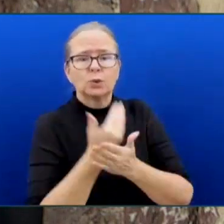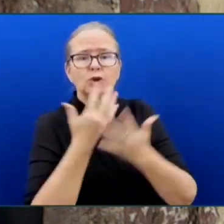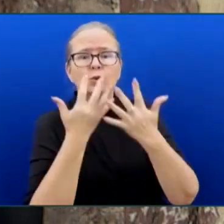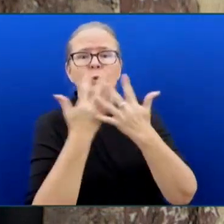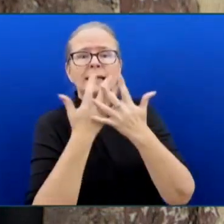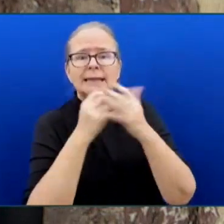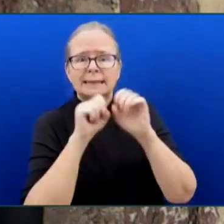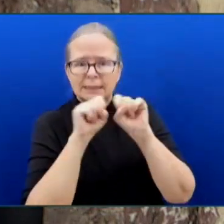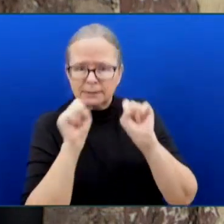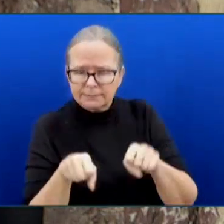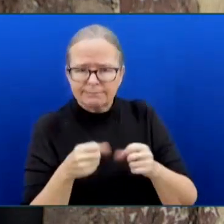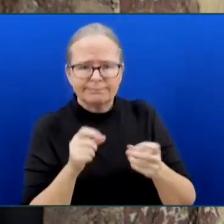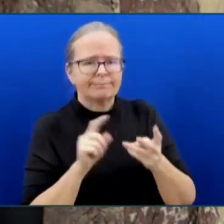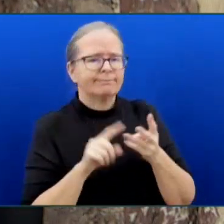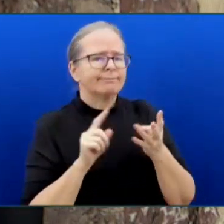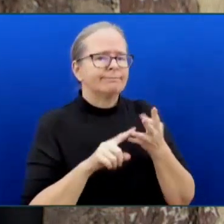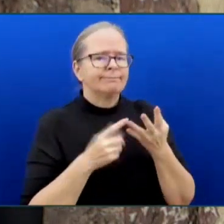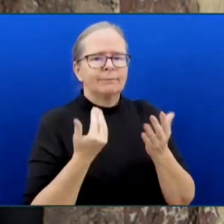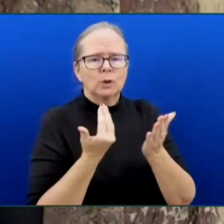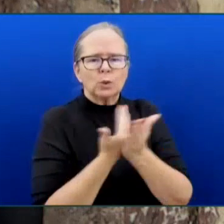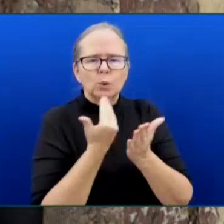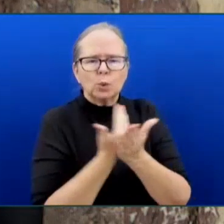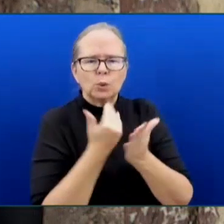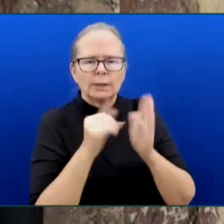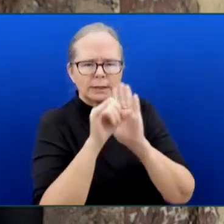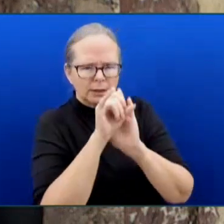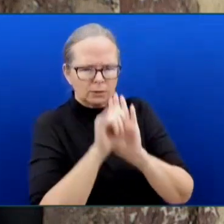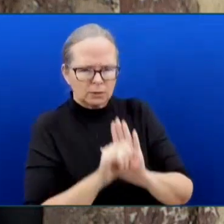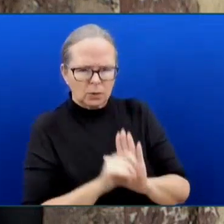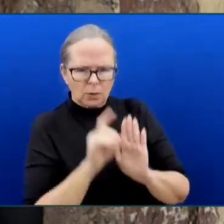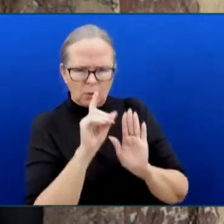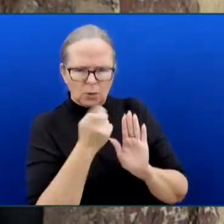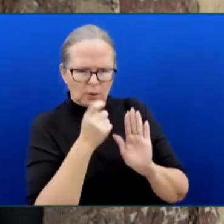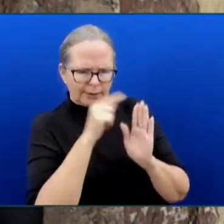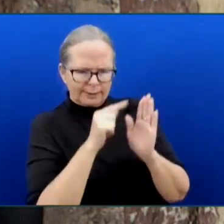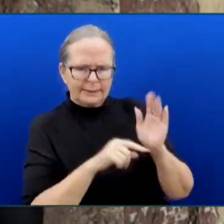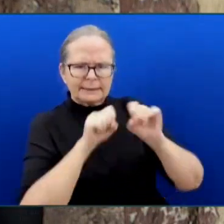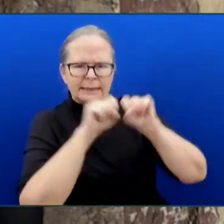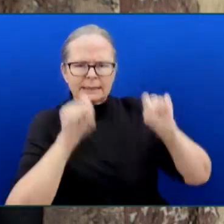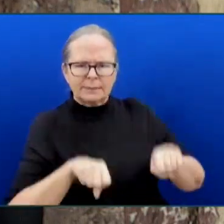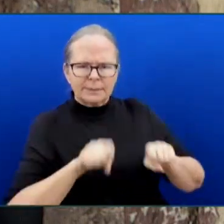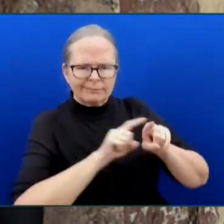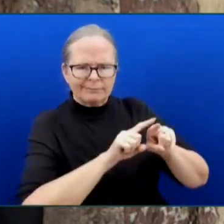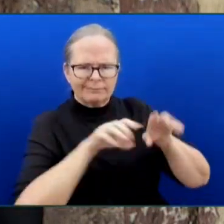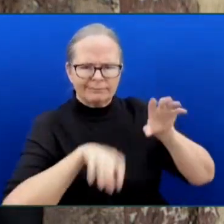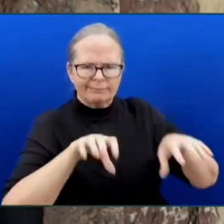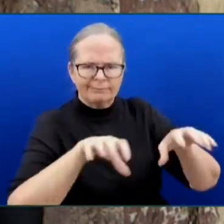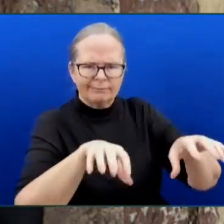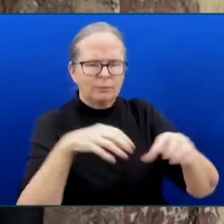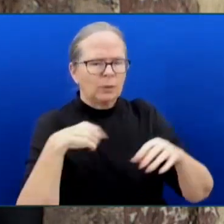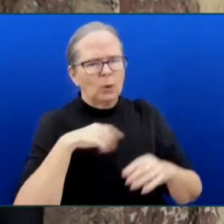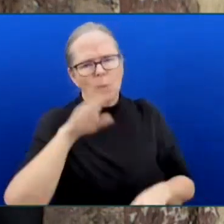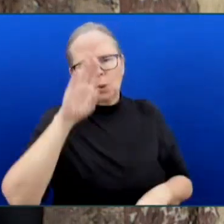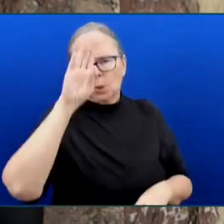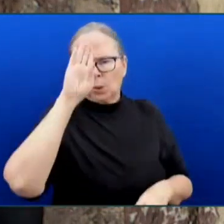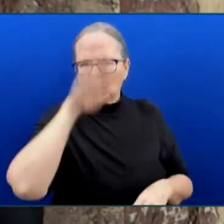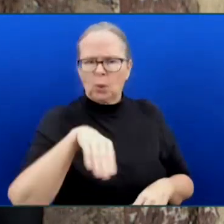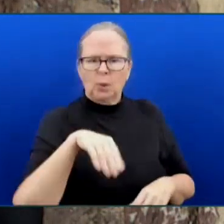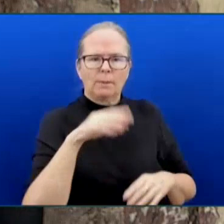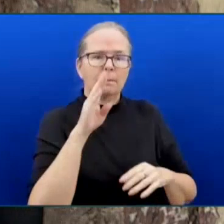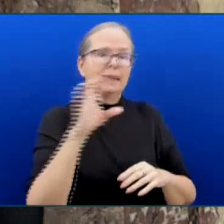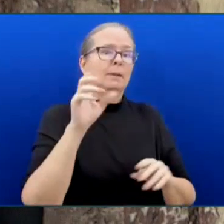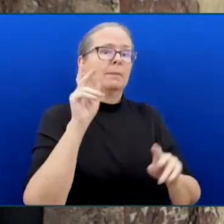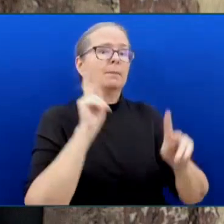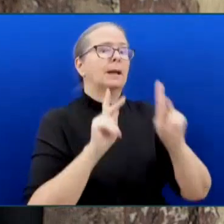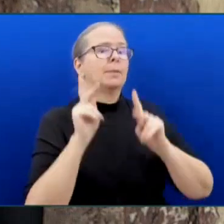We know that we have a growing and an aging population, and we're responding to that with a massive and comprehensive response. We're